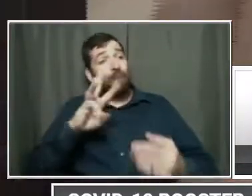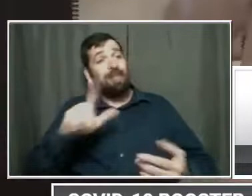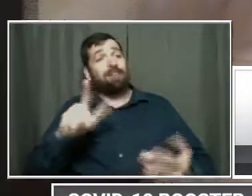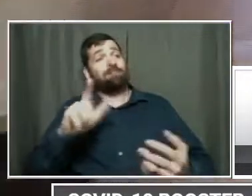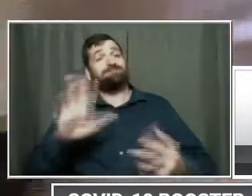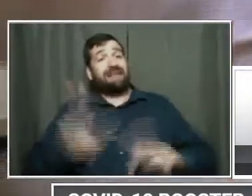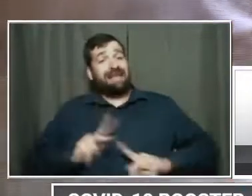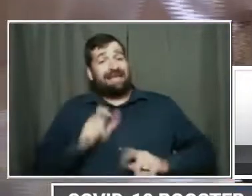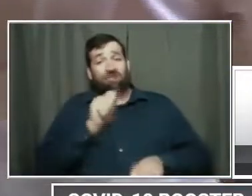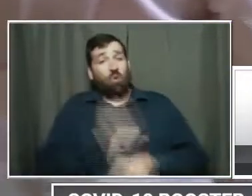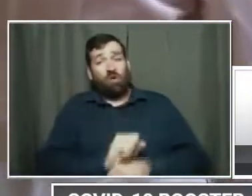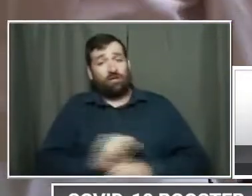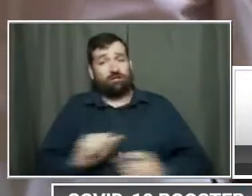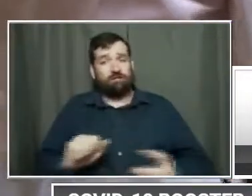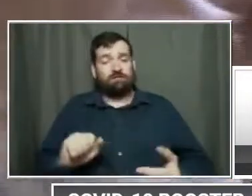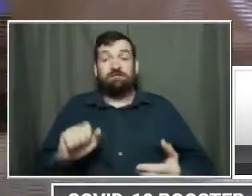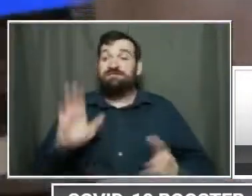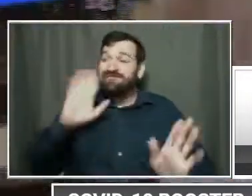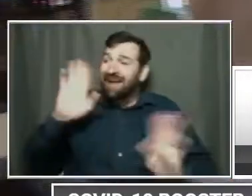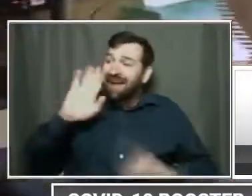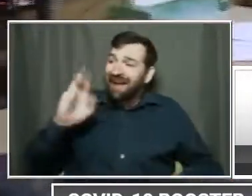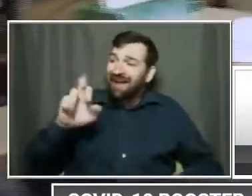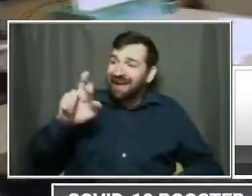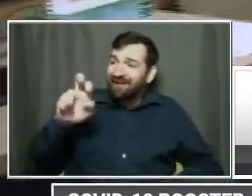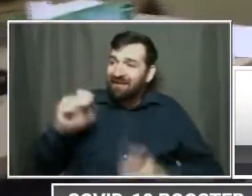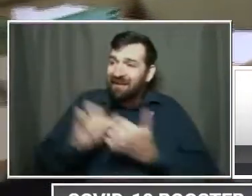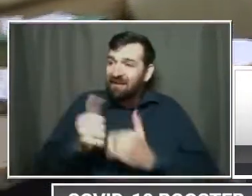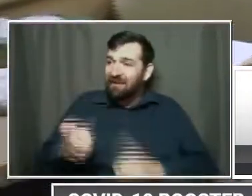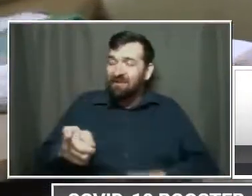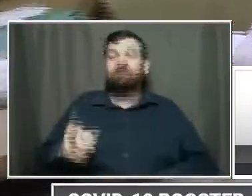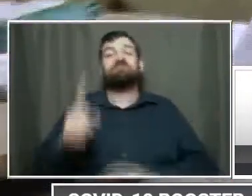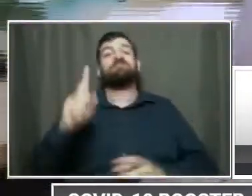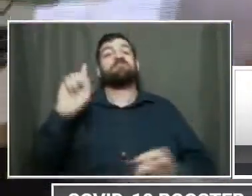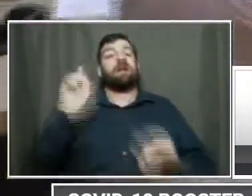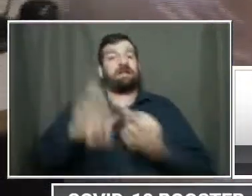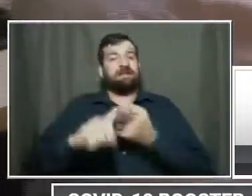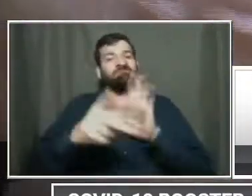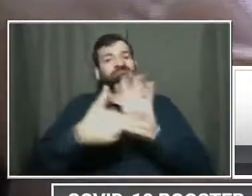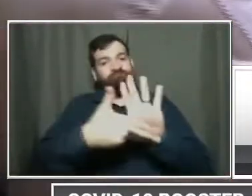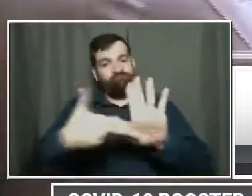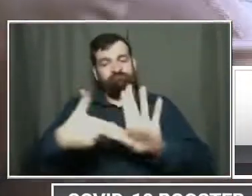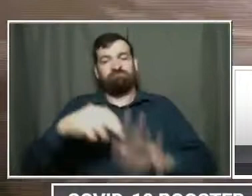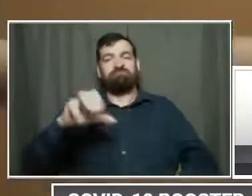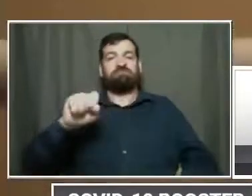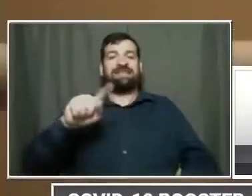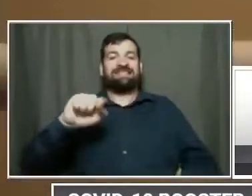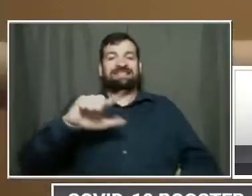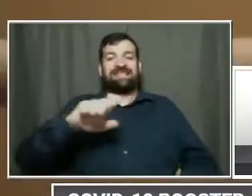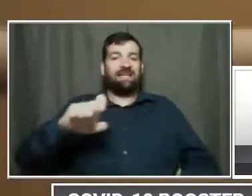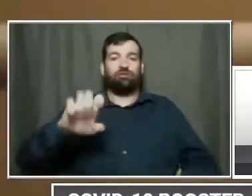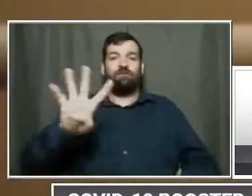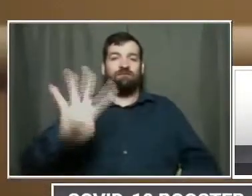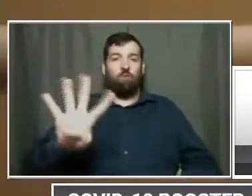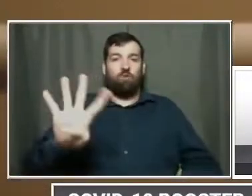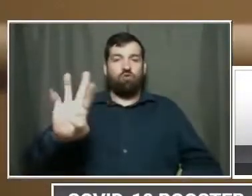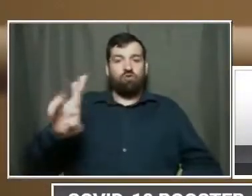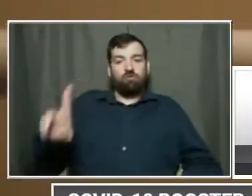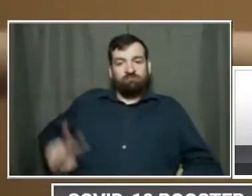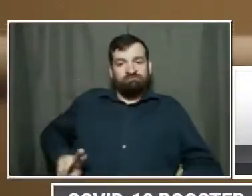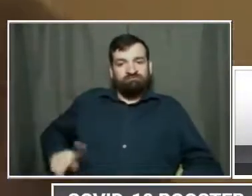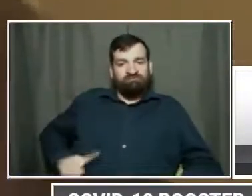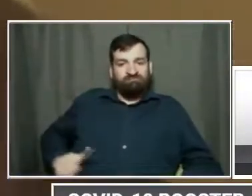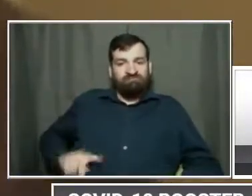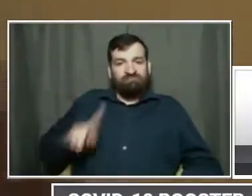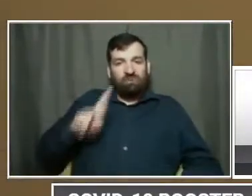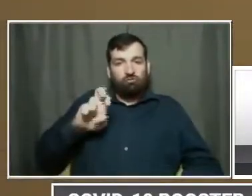Hi, Erron. How are you doing today? Erron was eventually diagnosed with stage 4 renal disease. What Erron thought might be